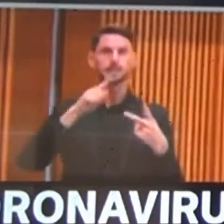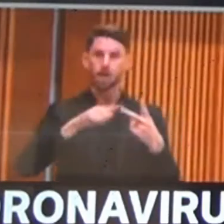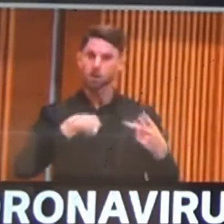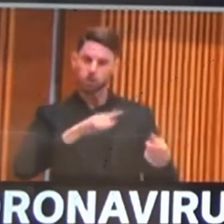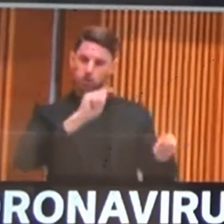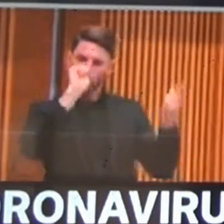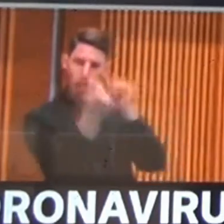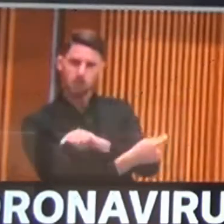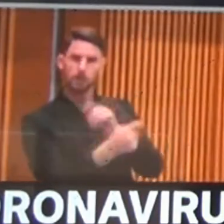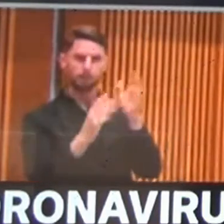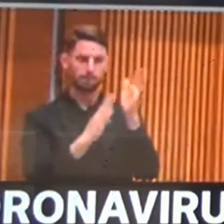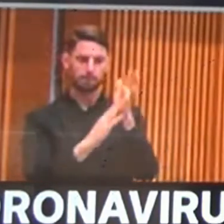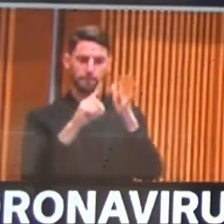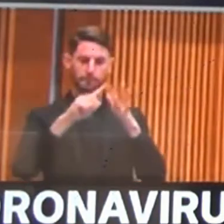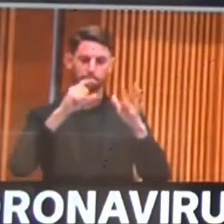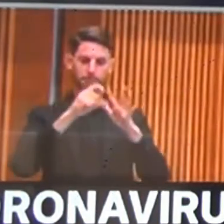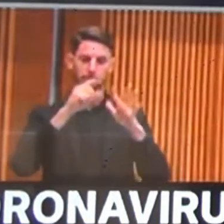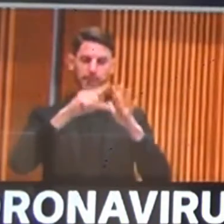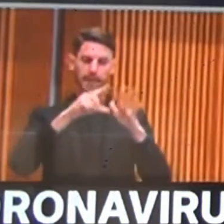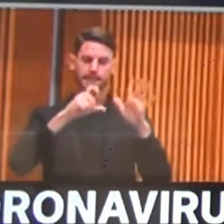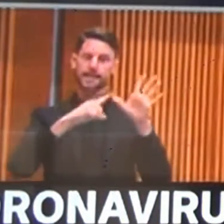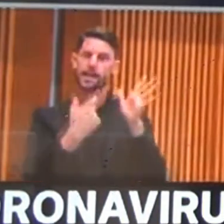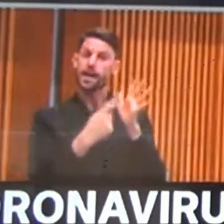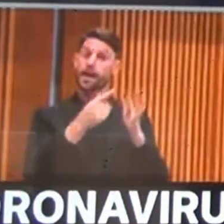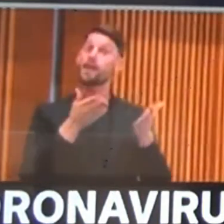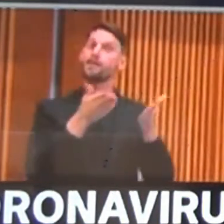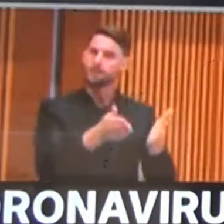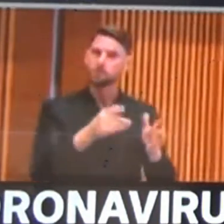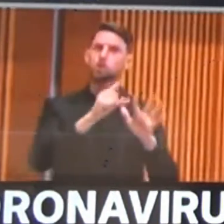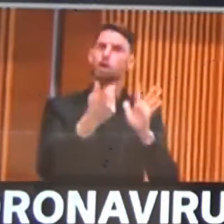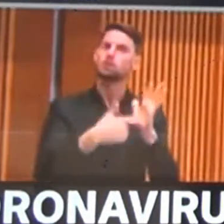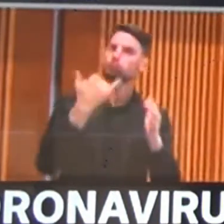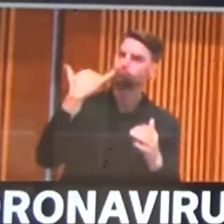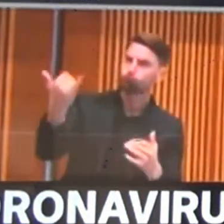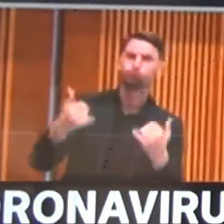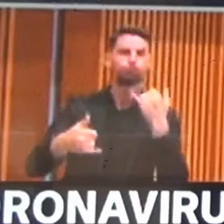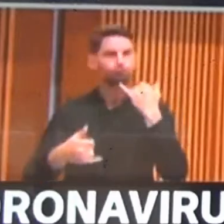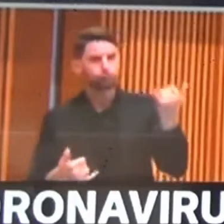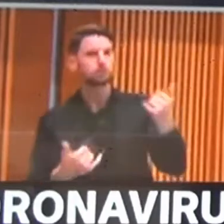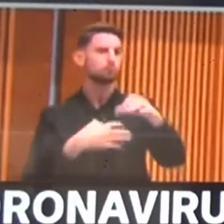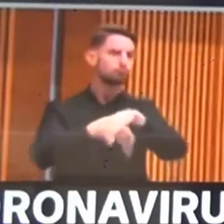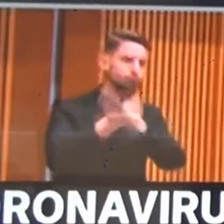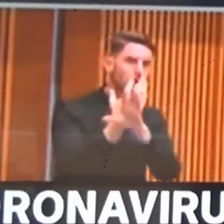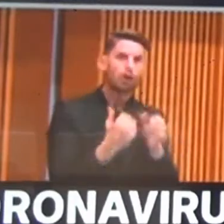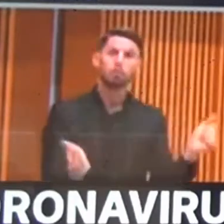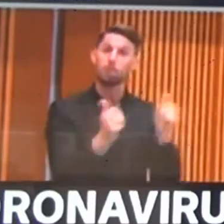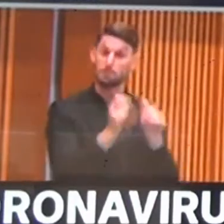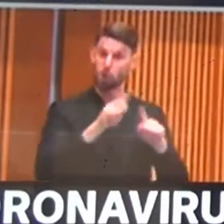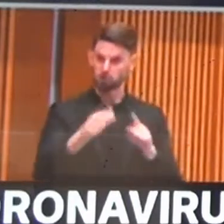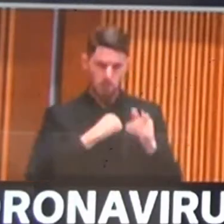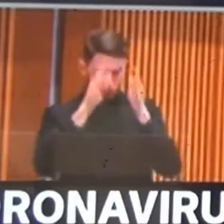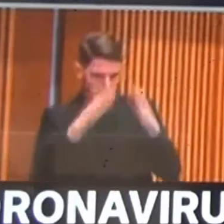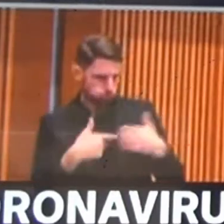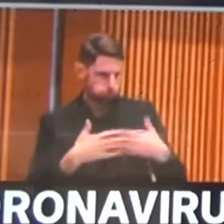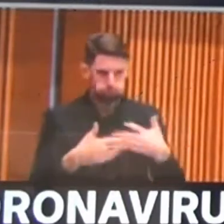been the things that have taken and will continue to take the bulk of my time and focus,